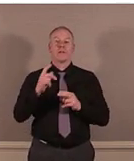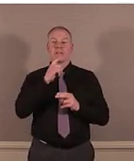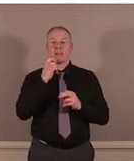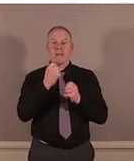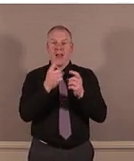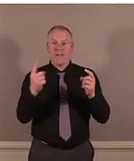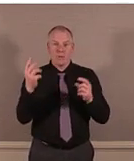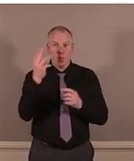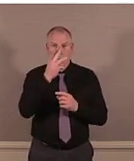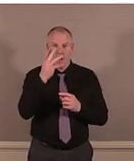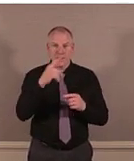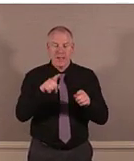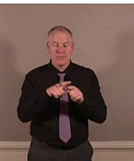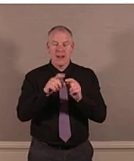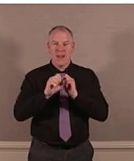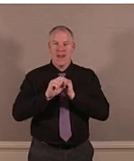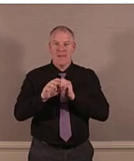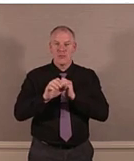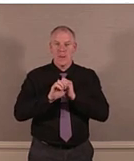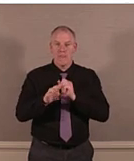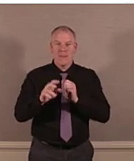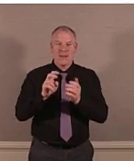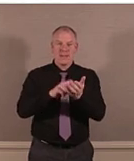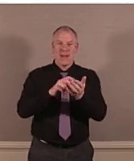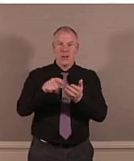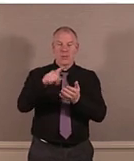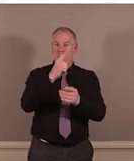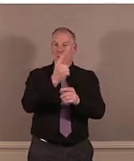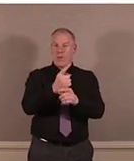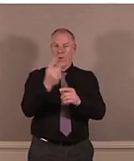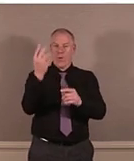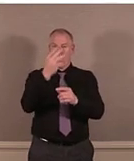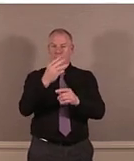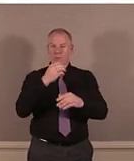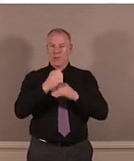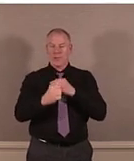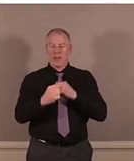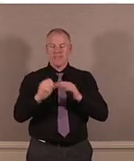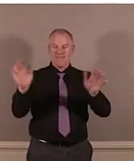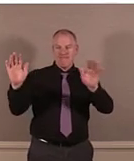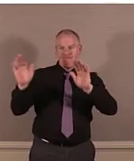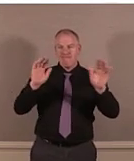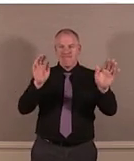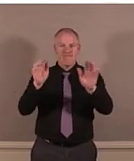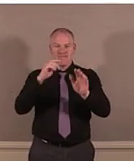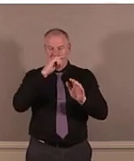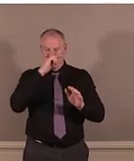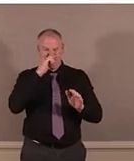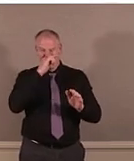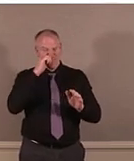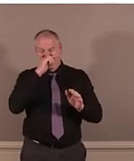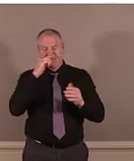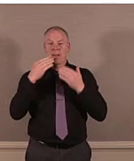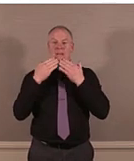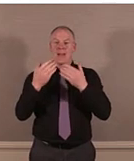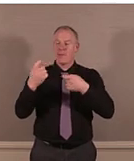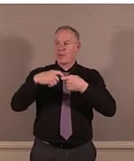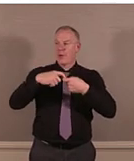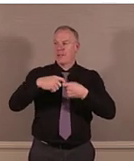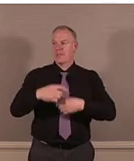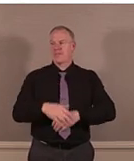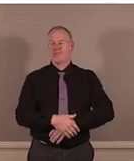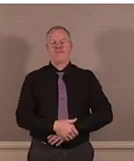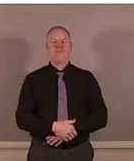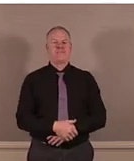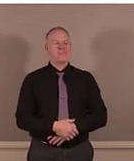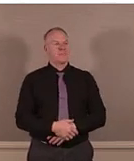everybody out there on the live stream, delighted you could join us here today, and a wave out to yourselves. Just thanks very much for joining us at this